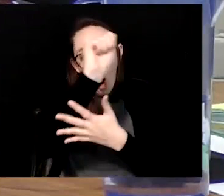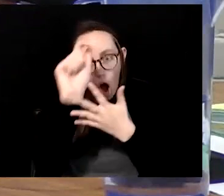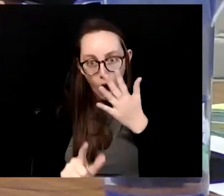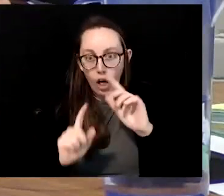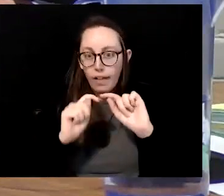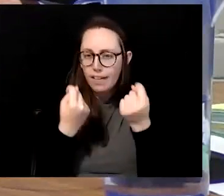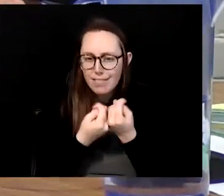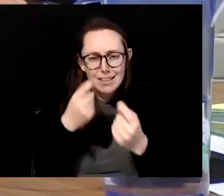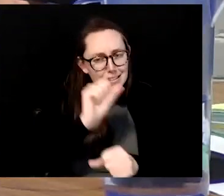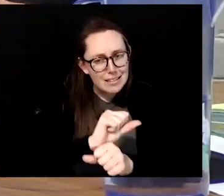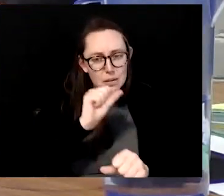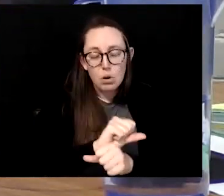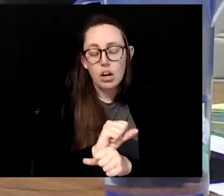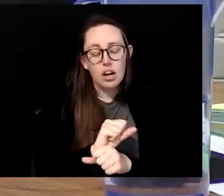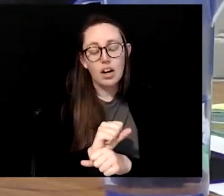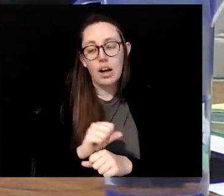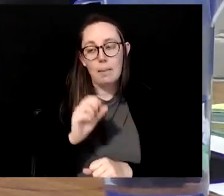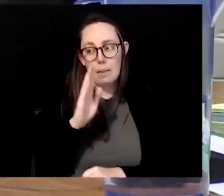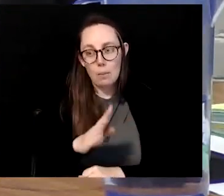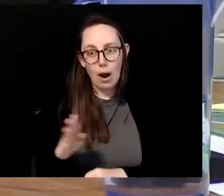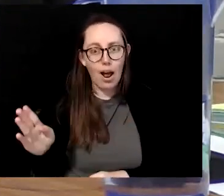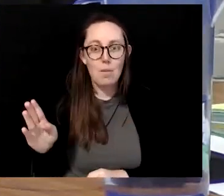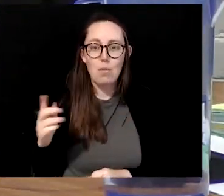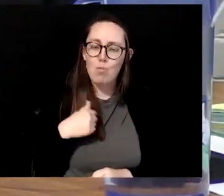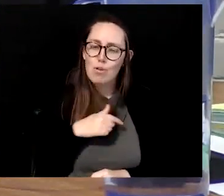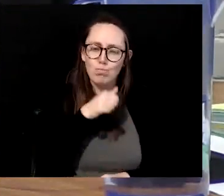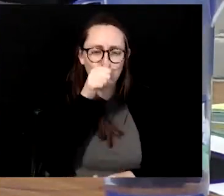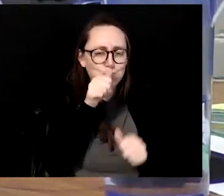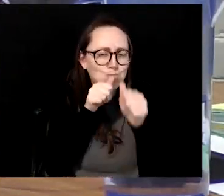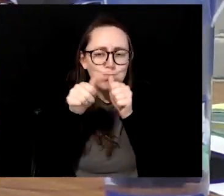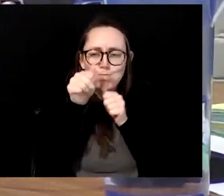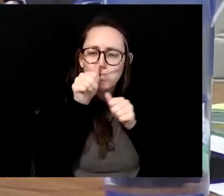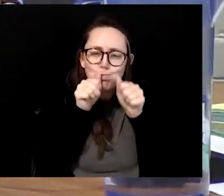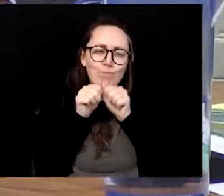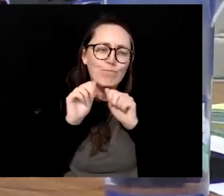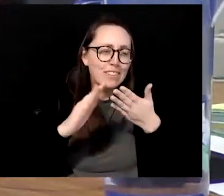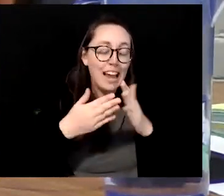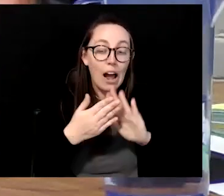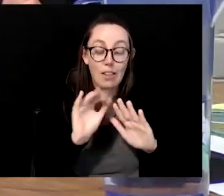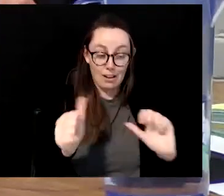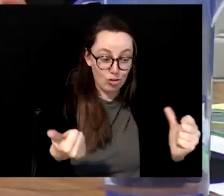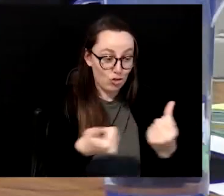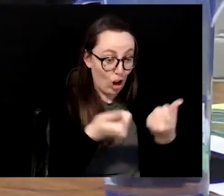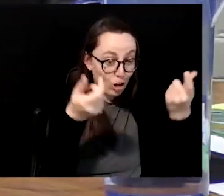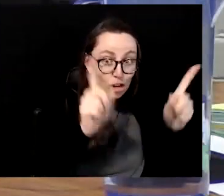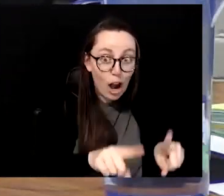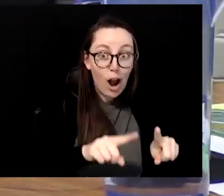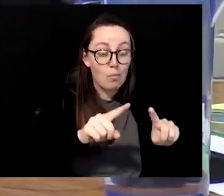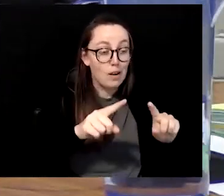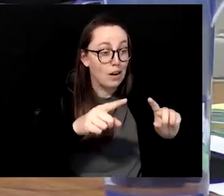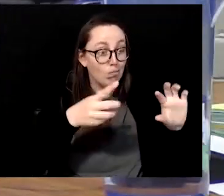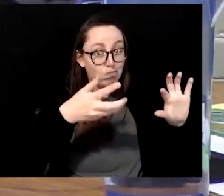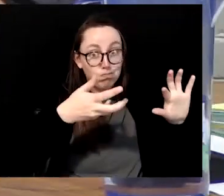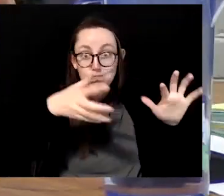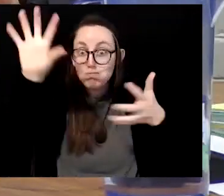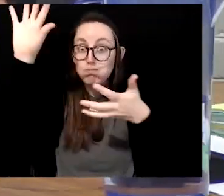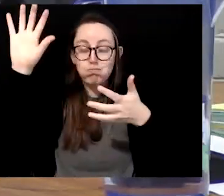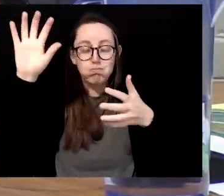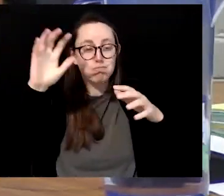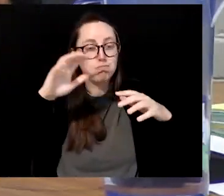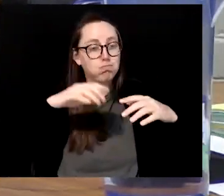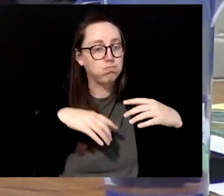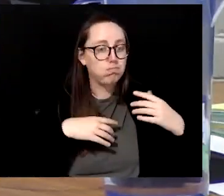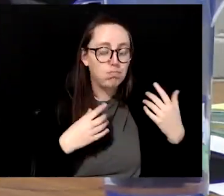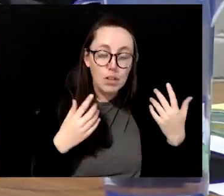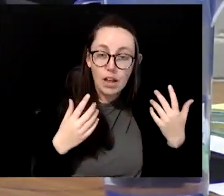resilient town in the face of challenges like last week's storm finally uh planning director